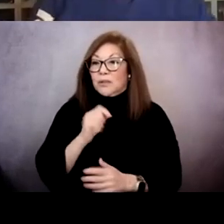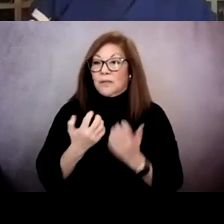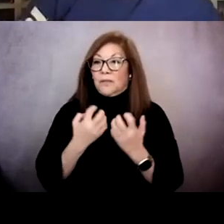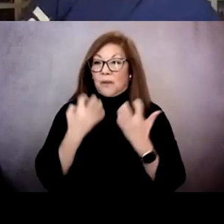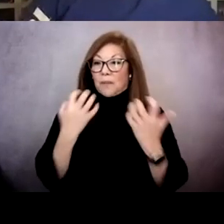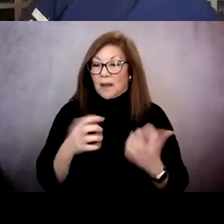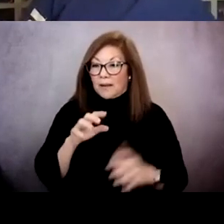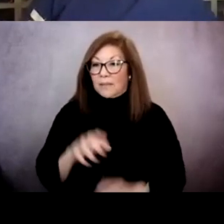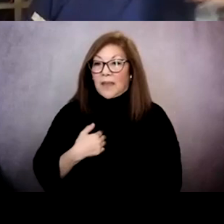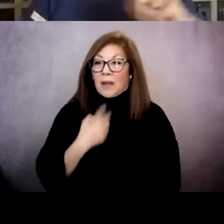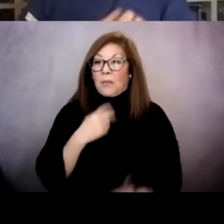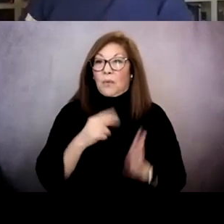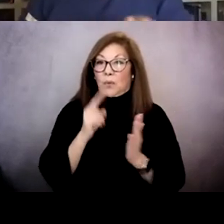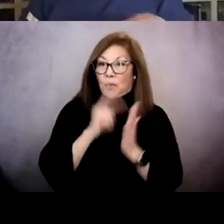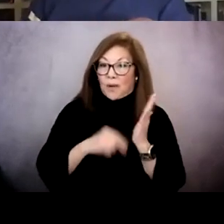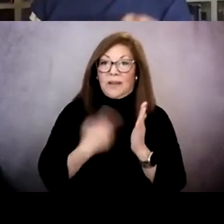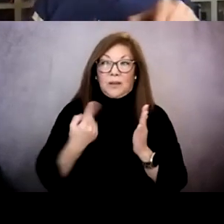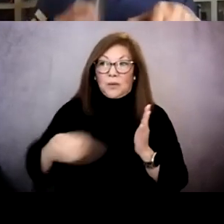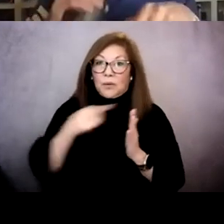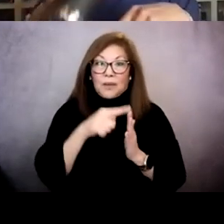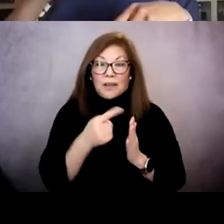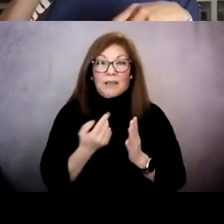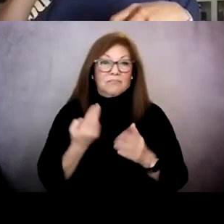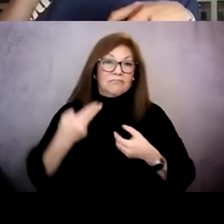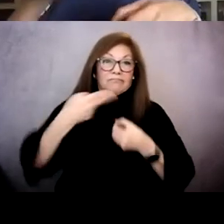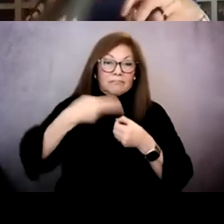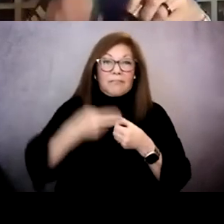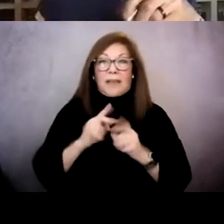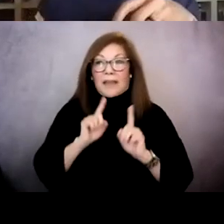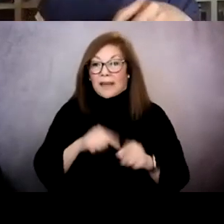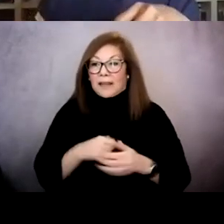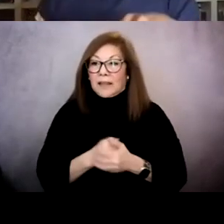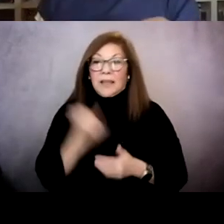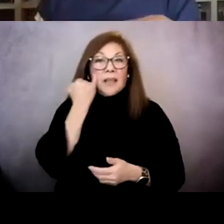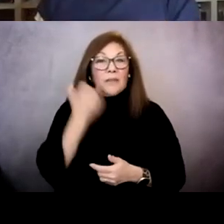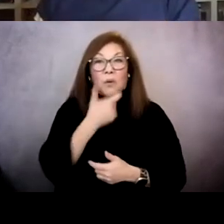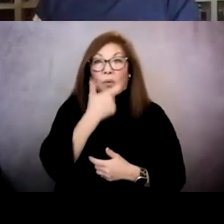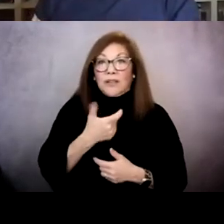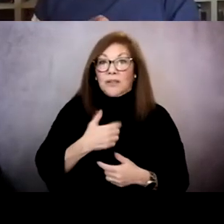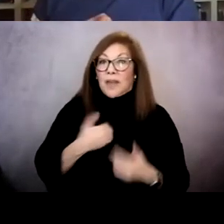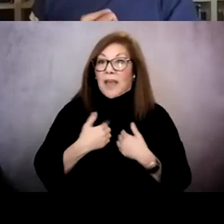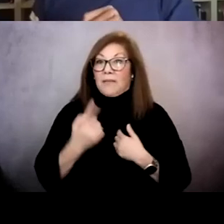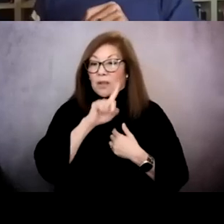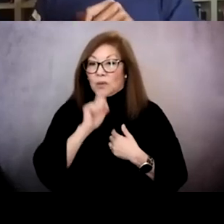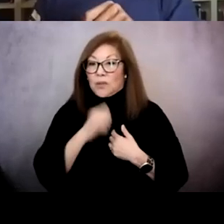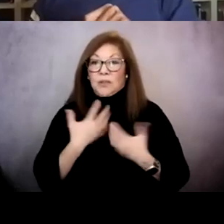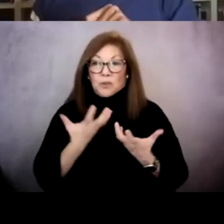that I will read out, and everyone can hop in and respond to everyone who's watching. If you have questions you'd like our speakers